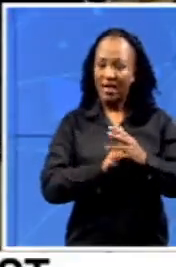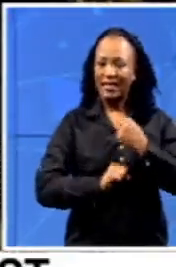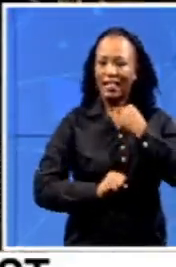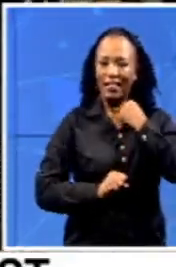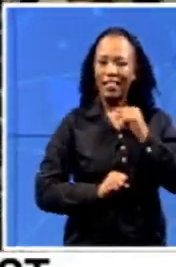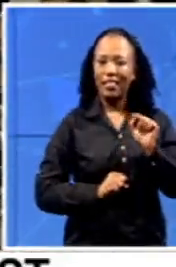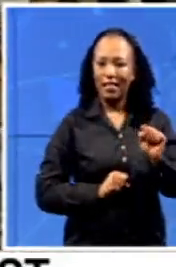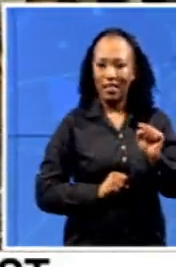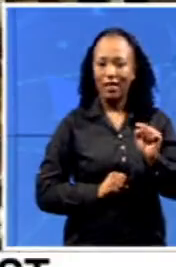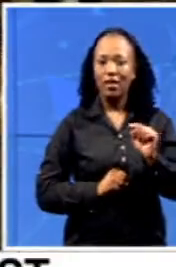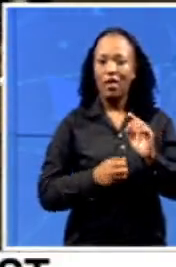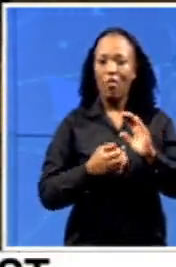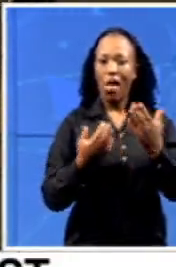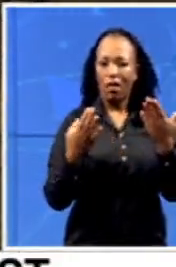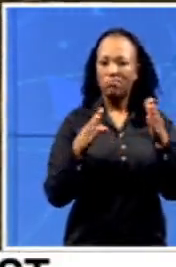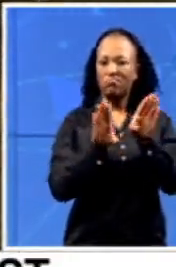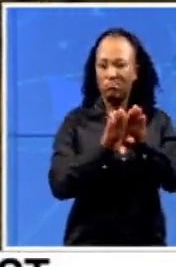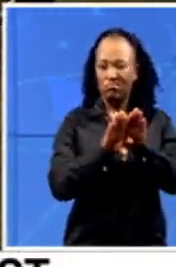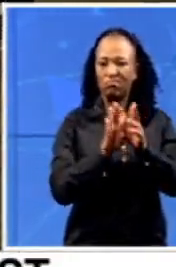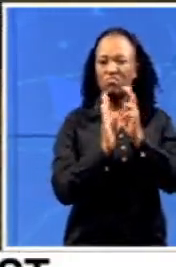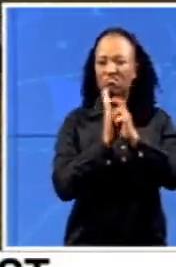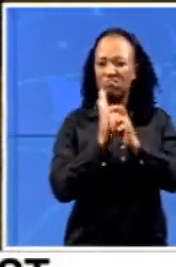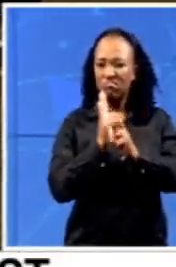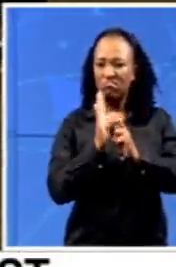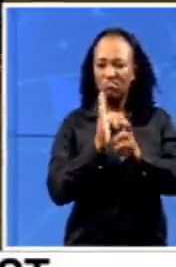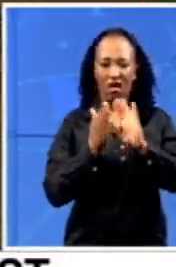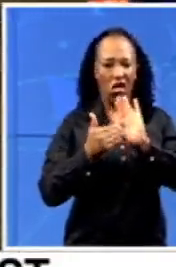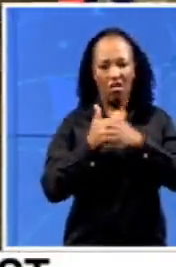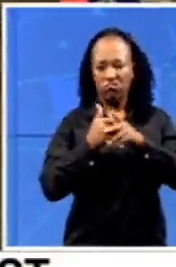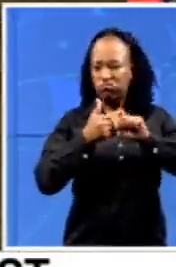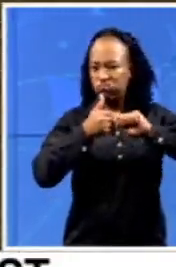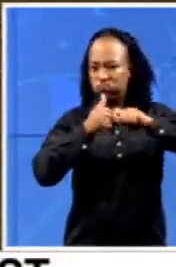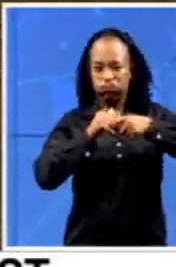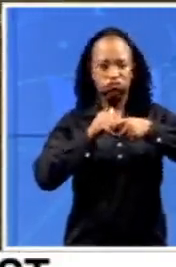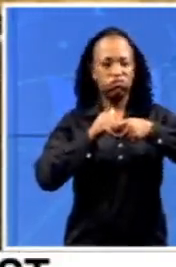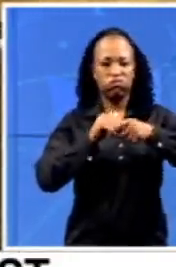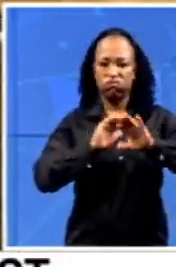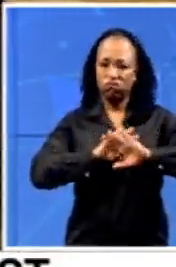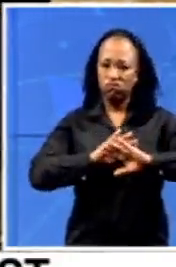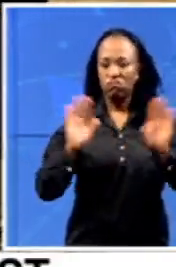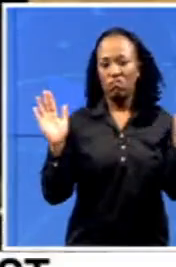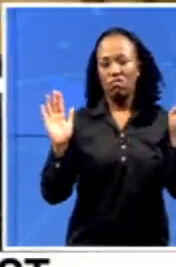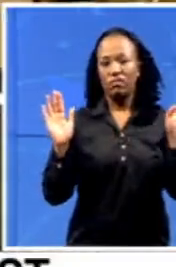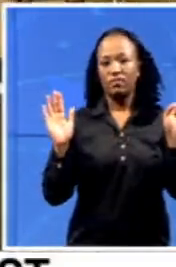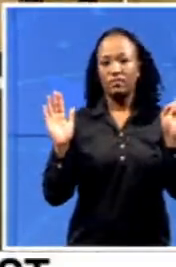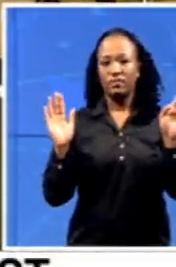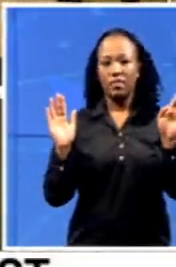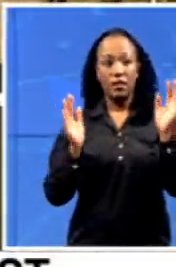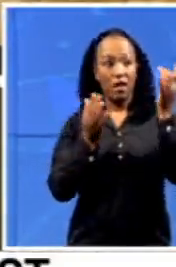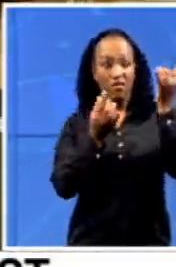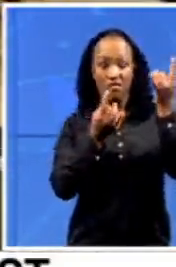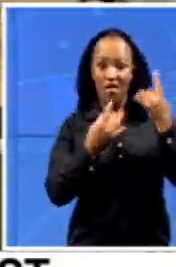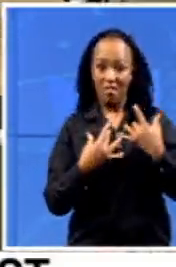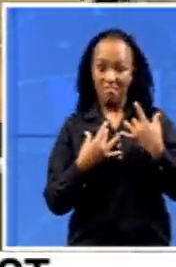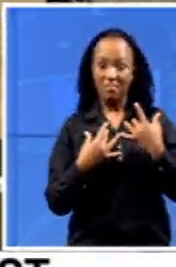COVID-19 lockdowns. We know that the strict lockdown was in place. We are told that